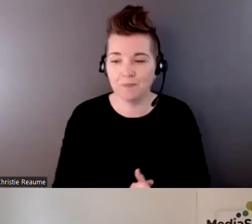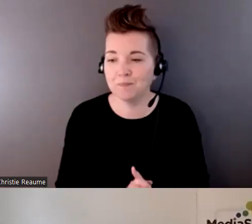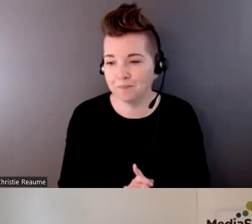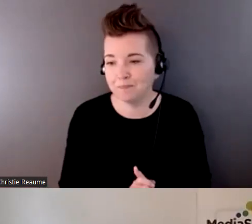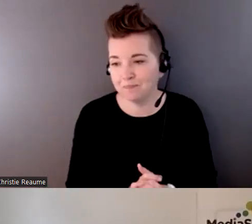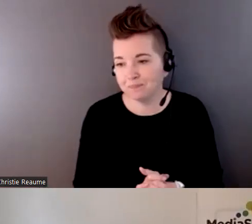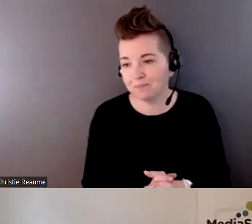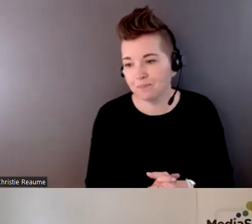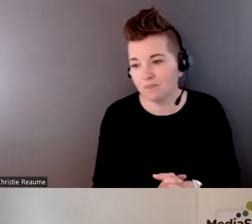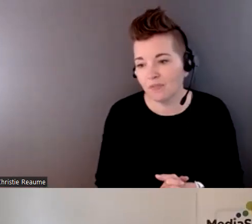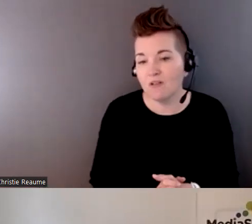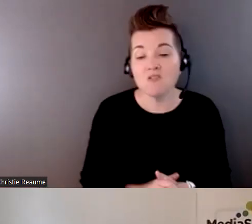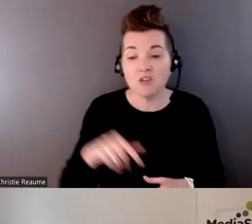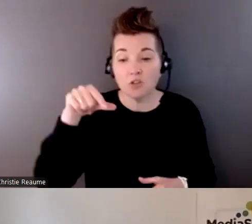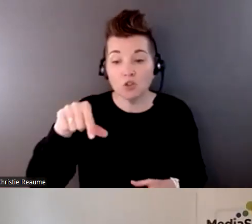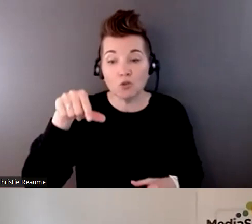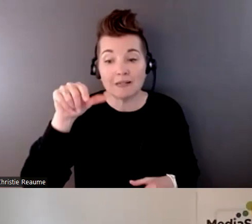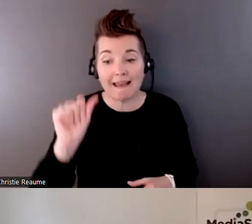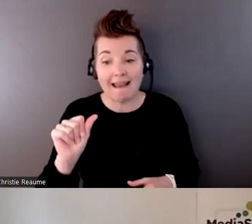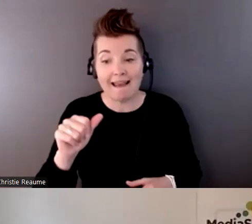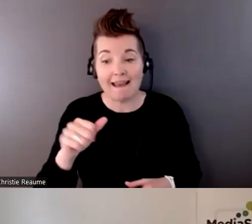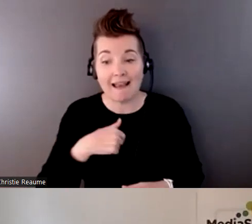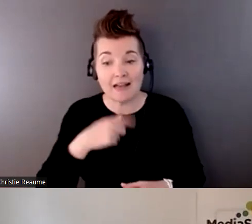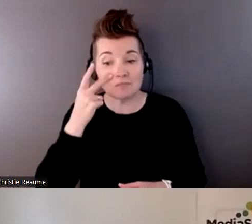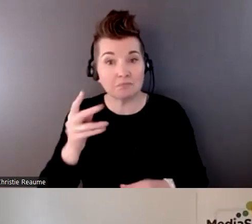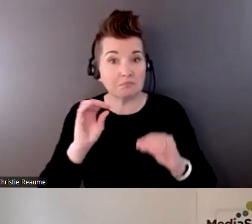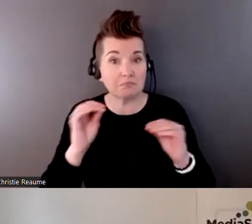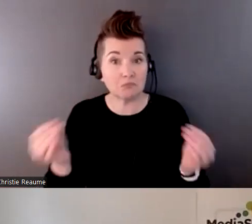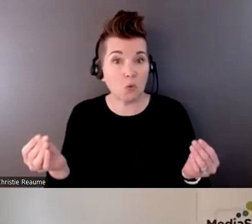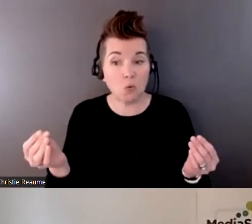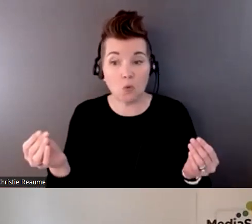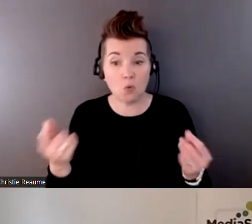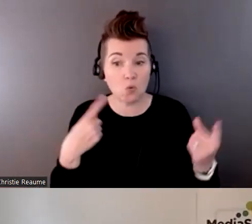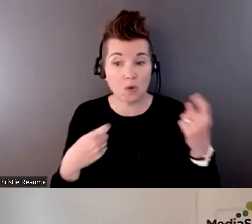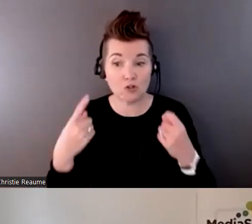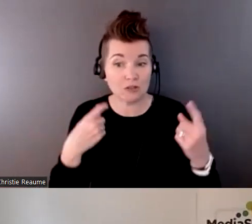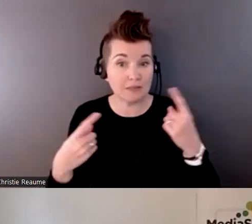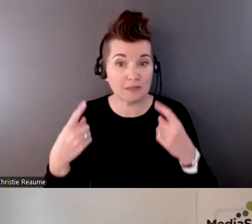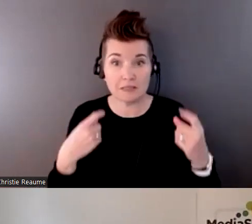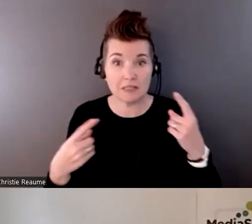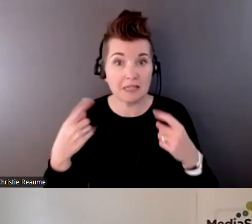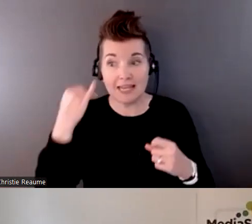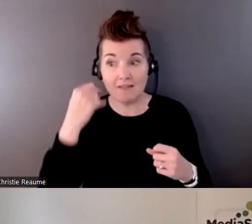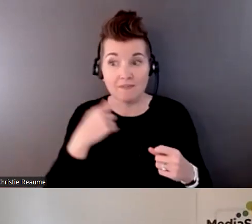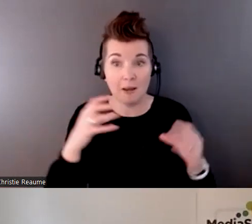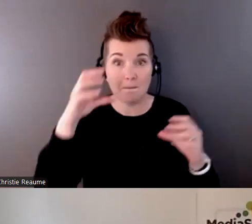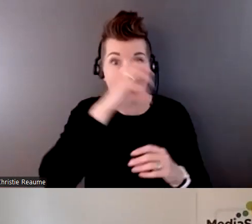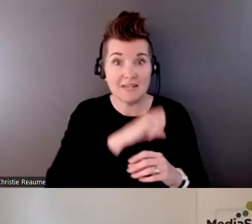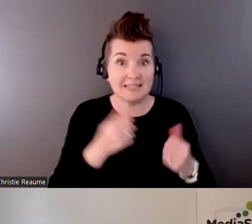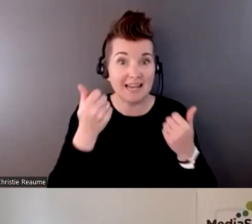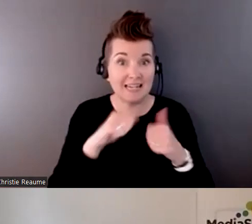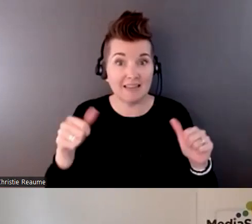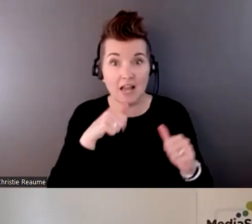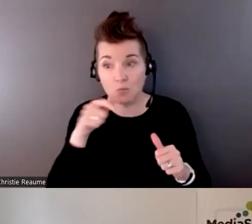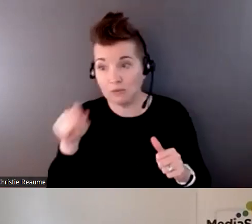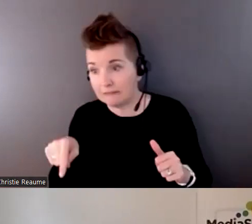active question in the Q a box right now so if anybody has questions please type them in there if I've missed anything in the chat box I'll go